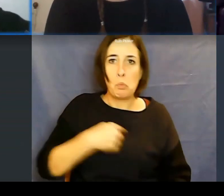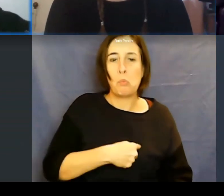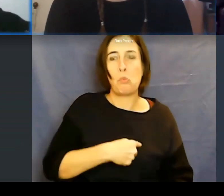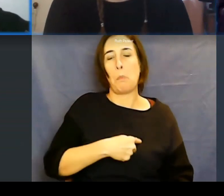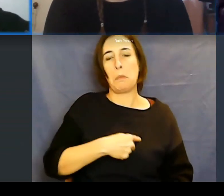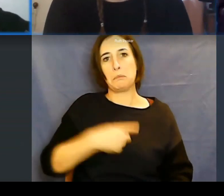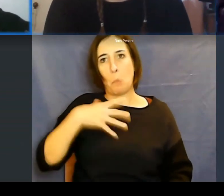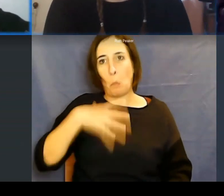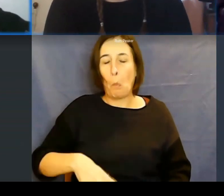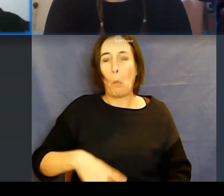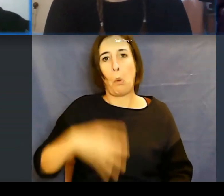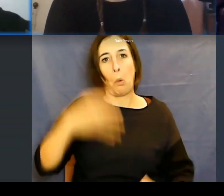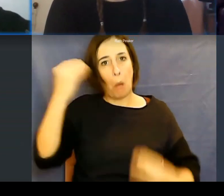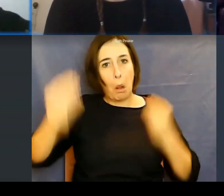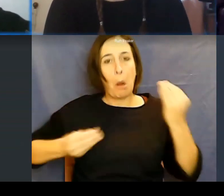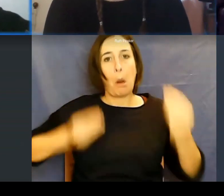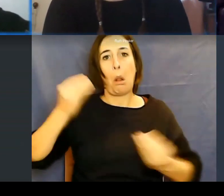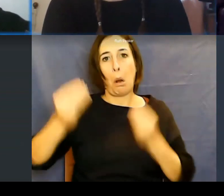and specific